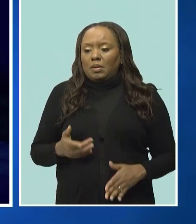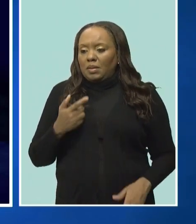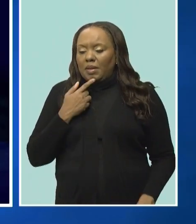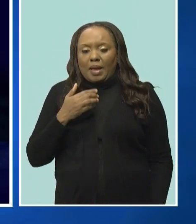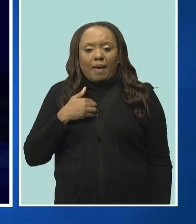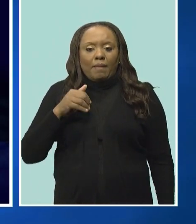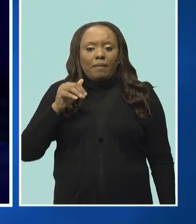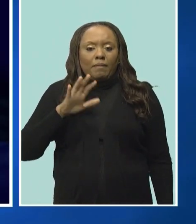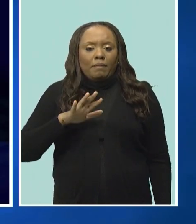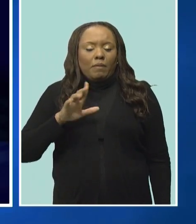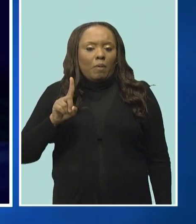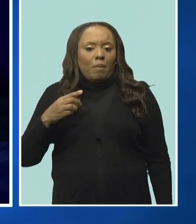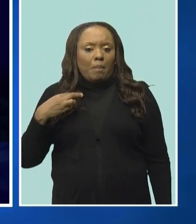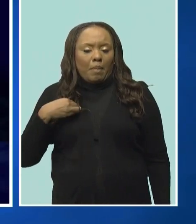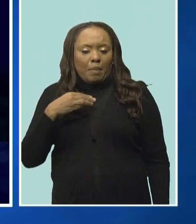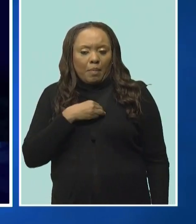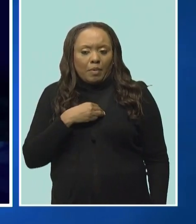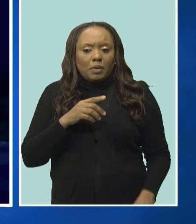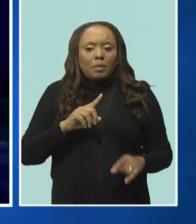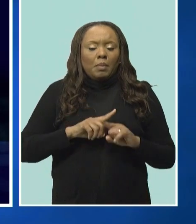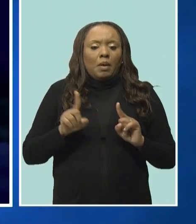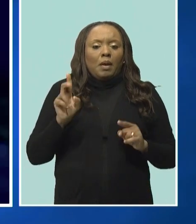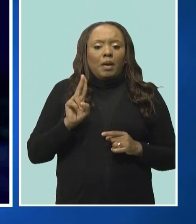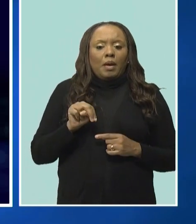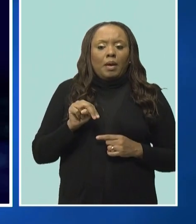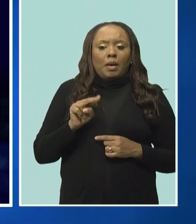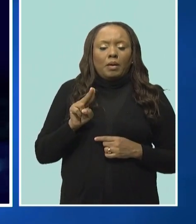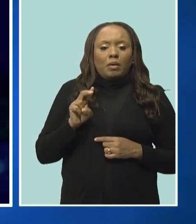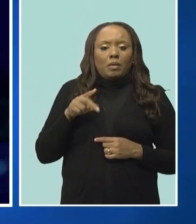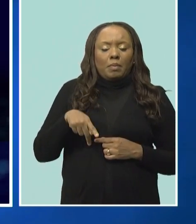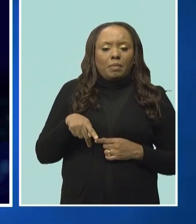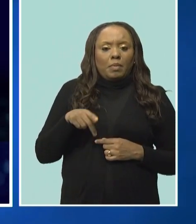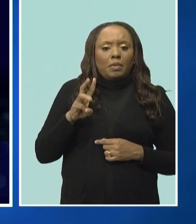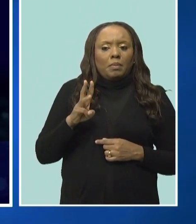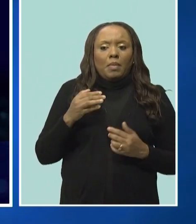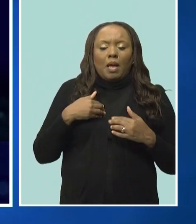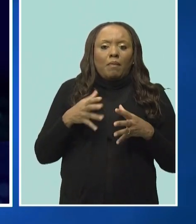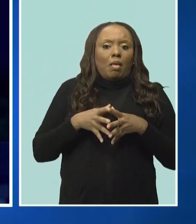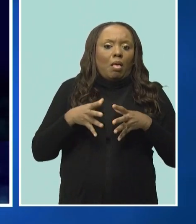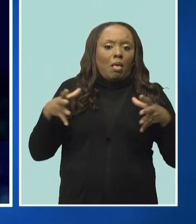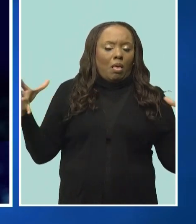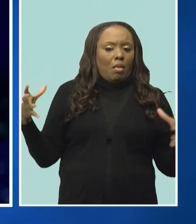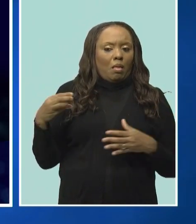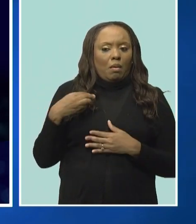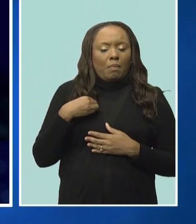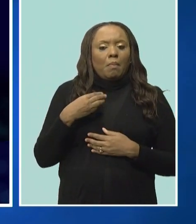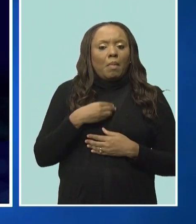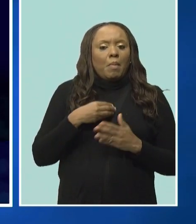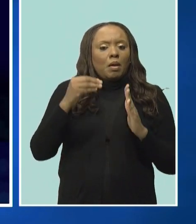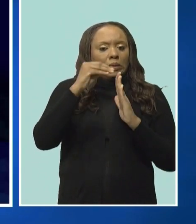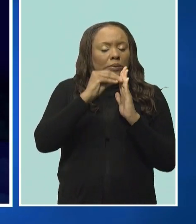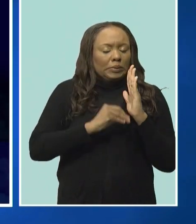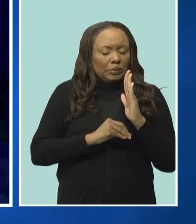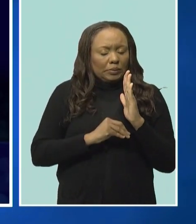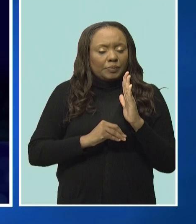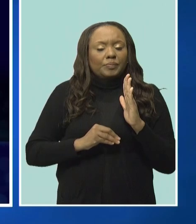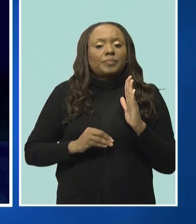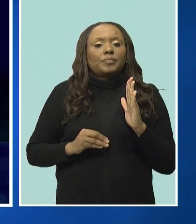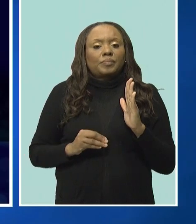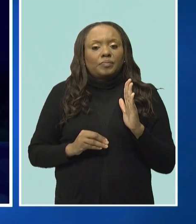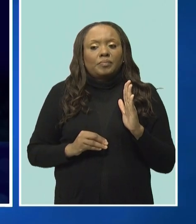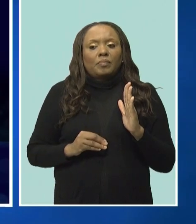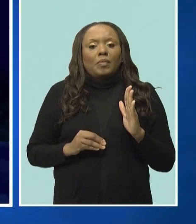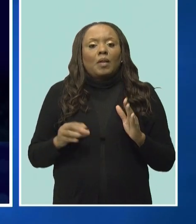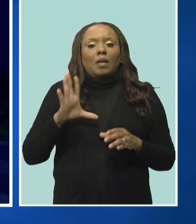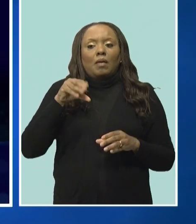UPW would have had plenty more members record as being